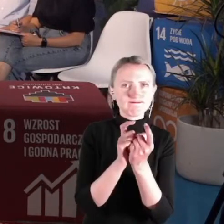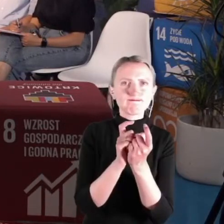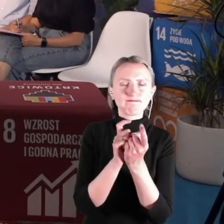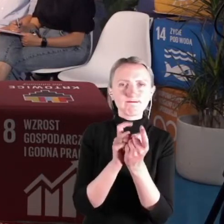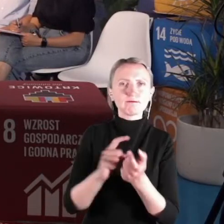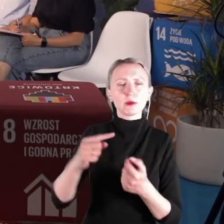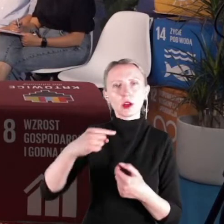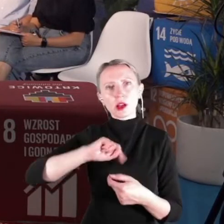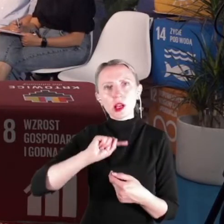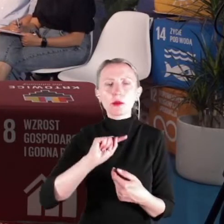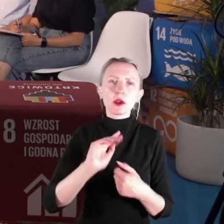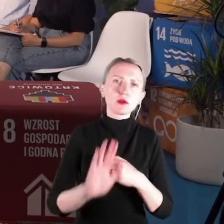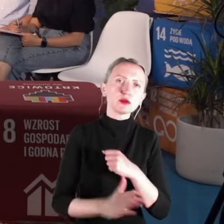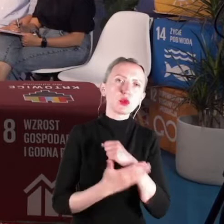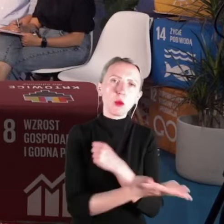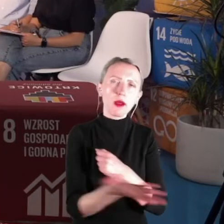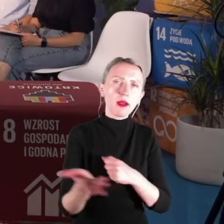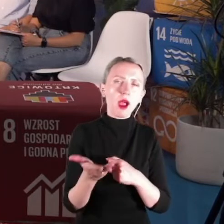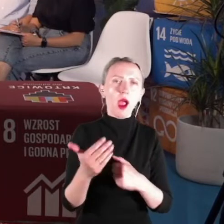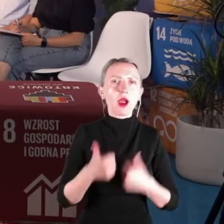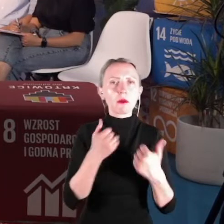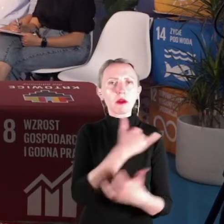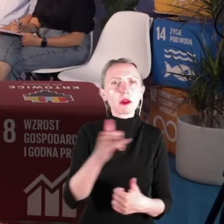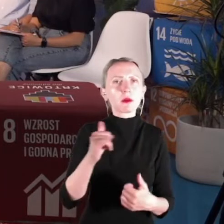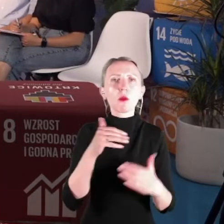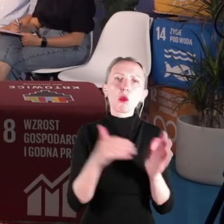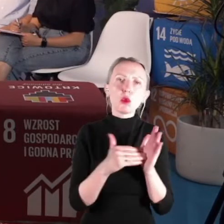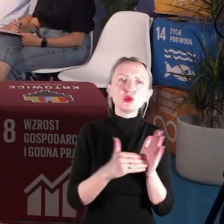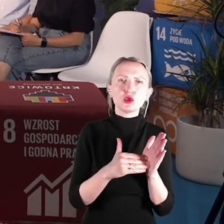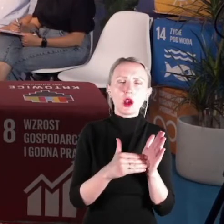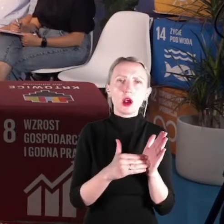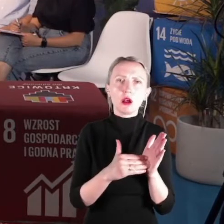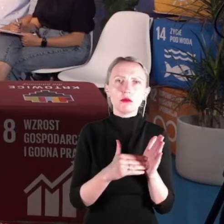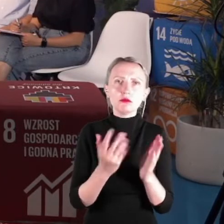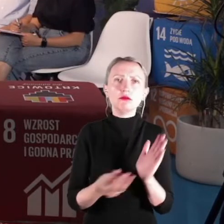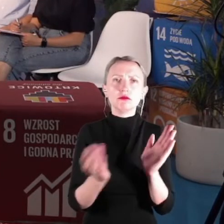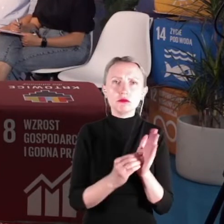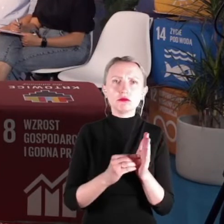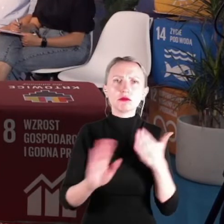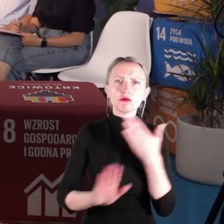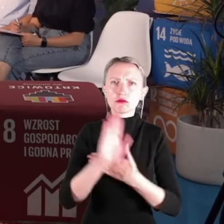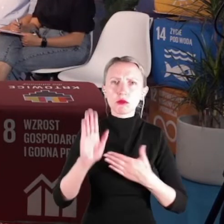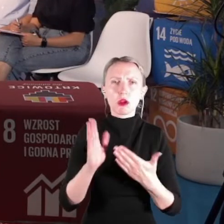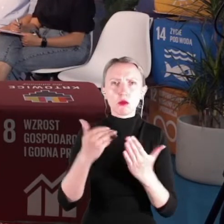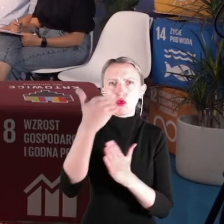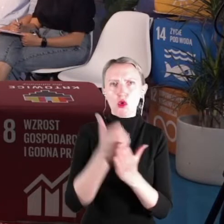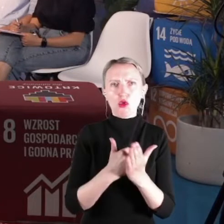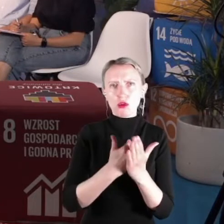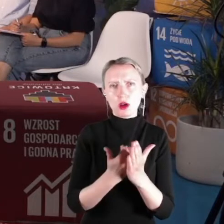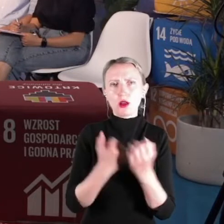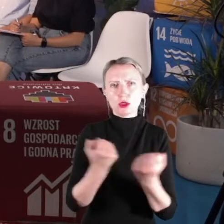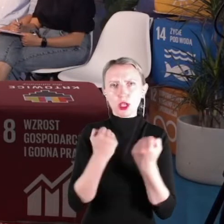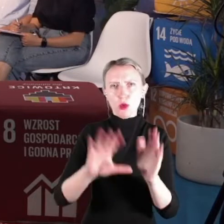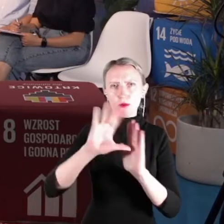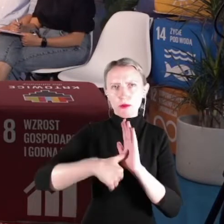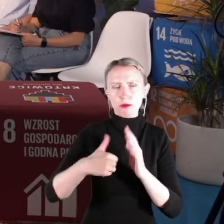agenda. There you can see a session at the City Council of the City of Medellin on the topic, which was like a big milestone. And